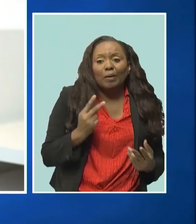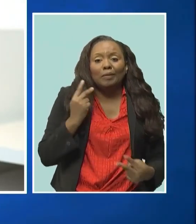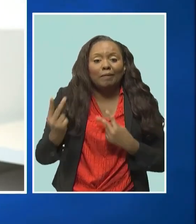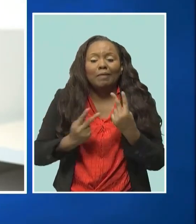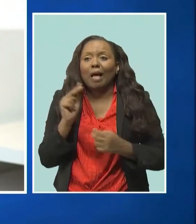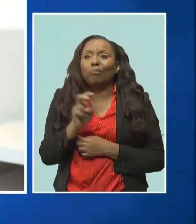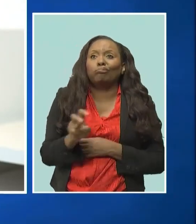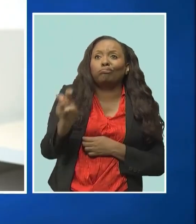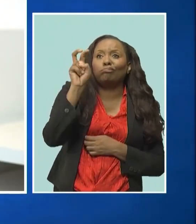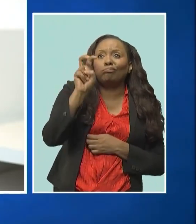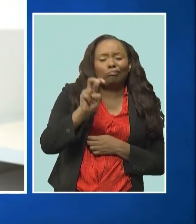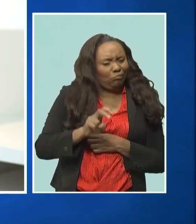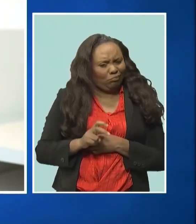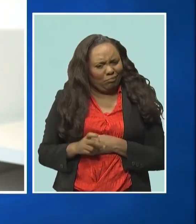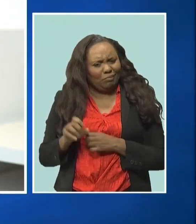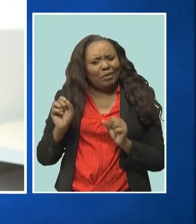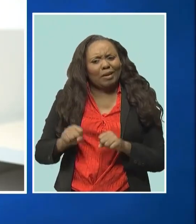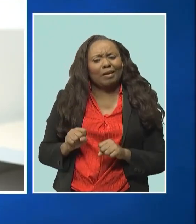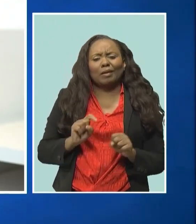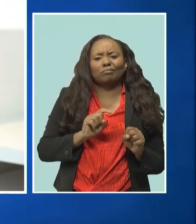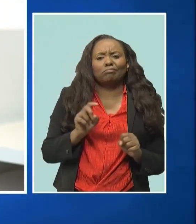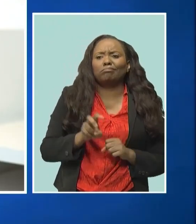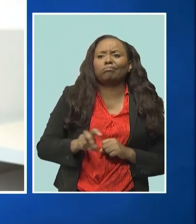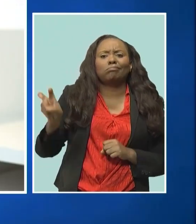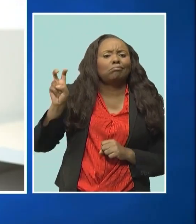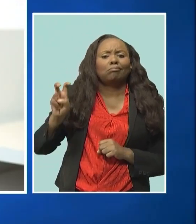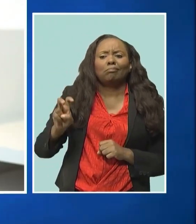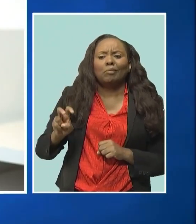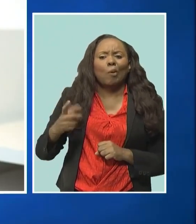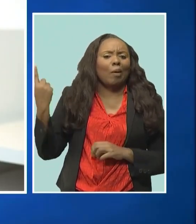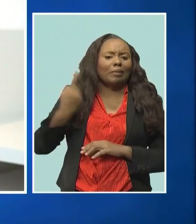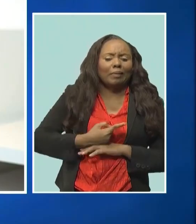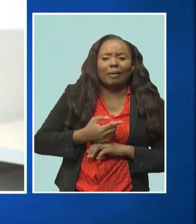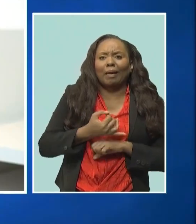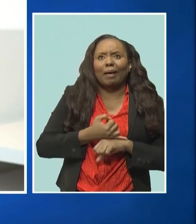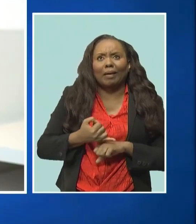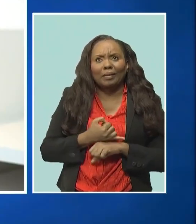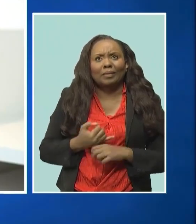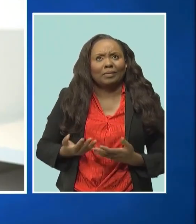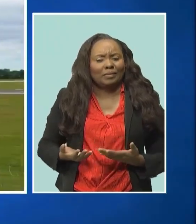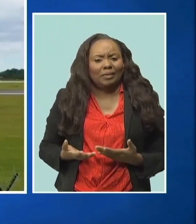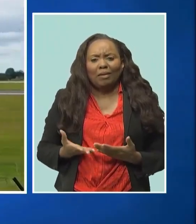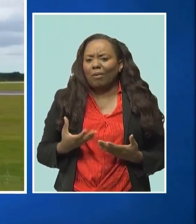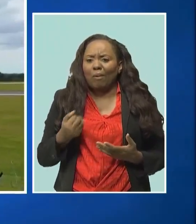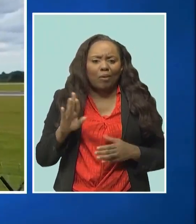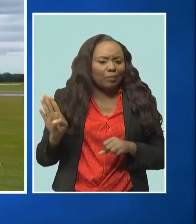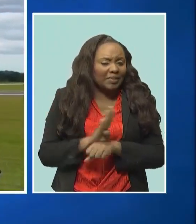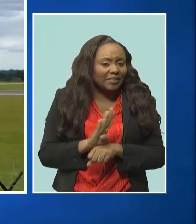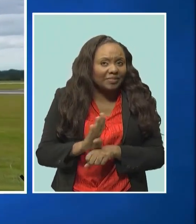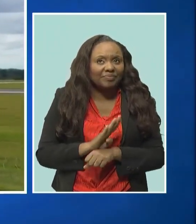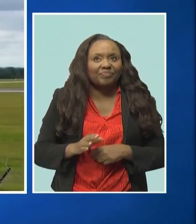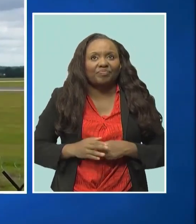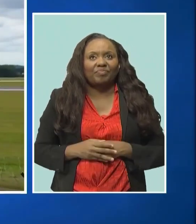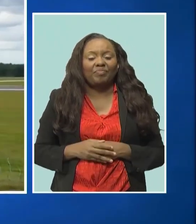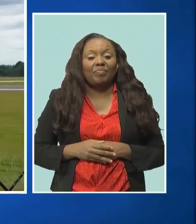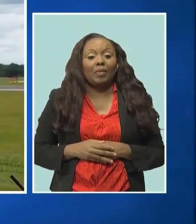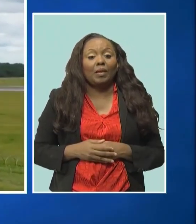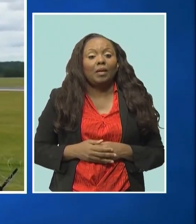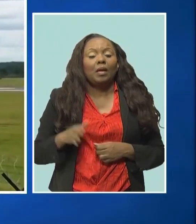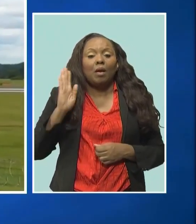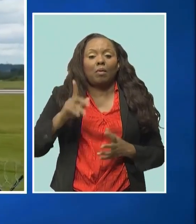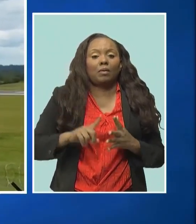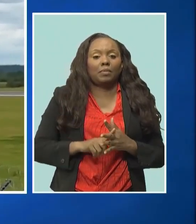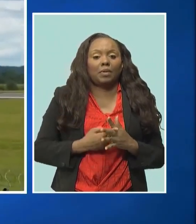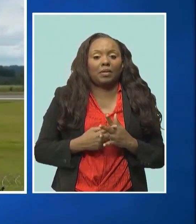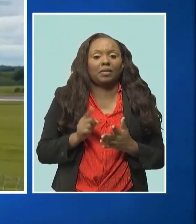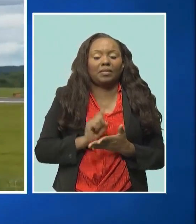be able to go and spend a day in another island and get some really important business done. The inter-island service is set to